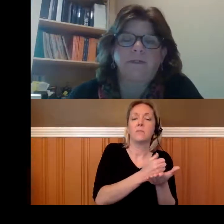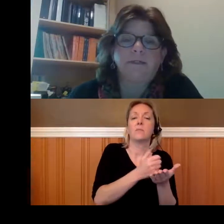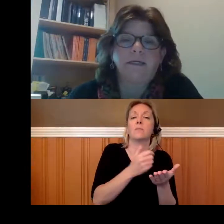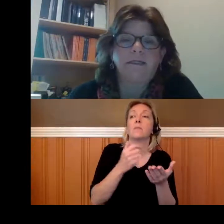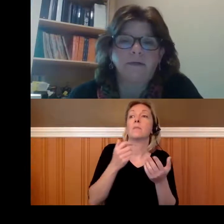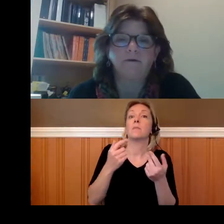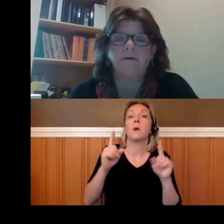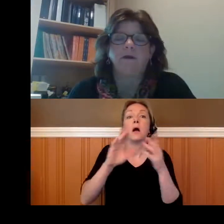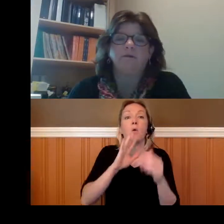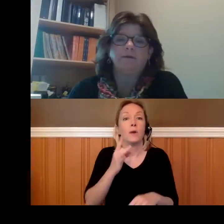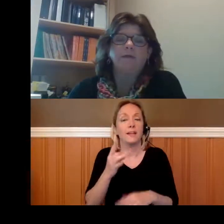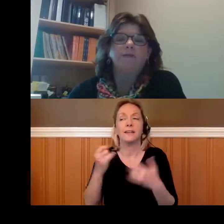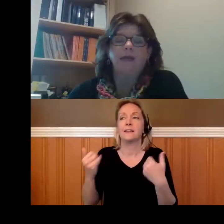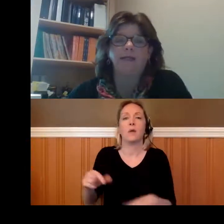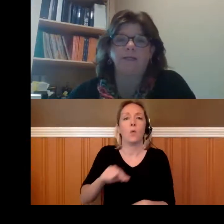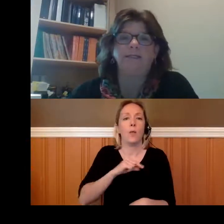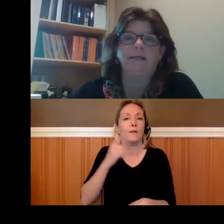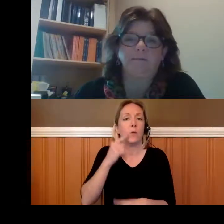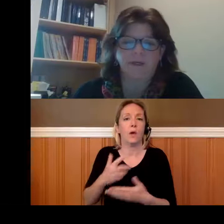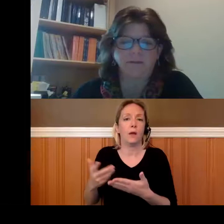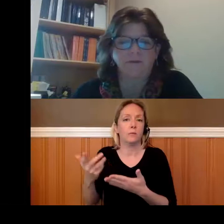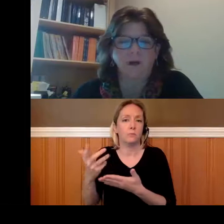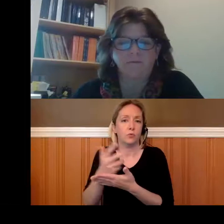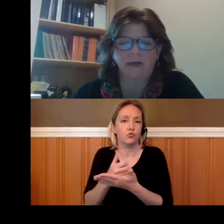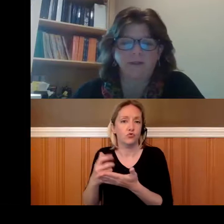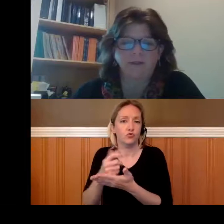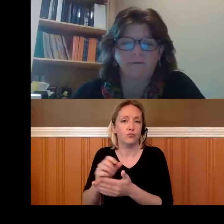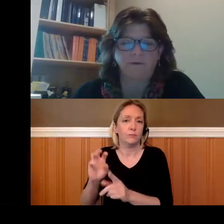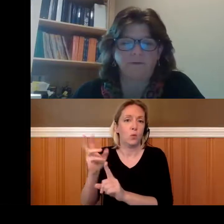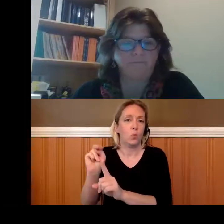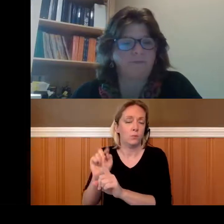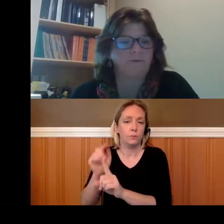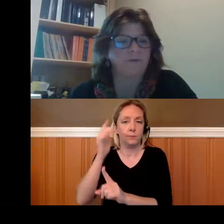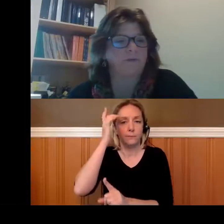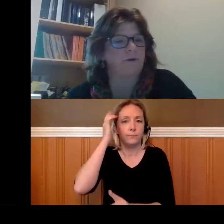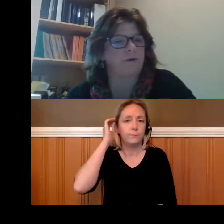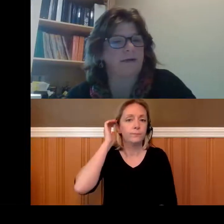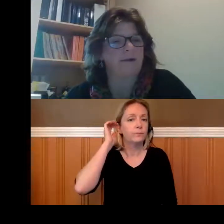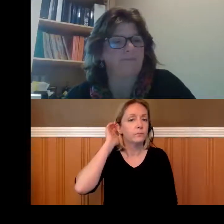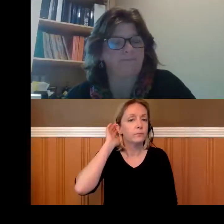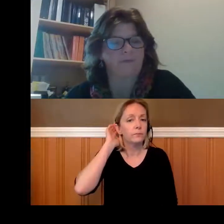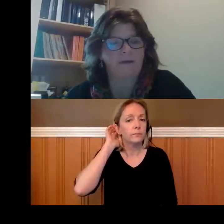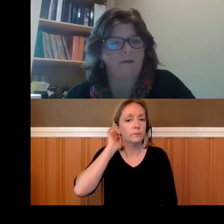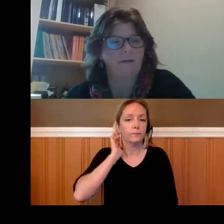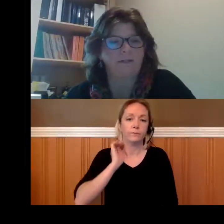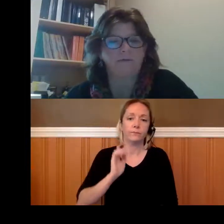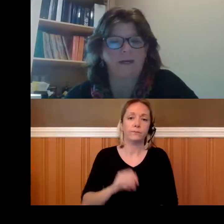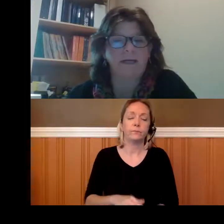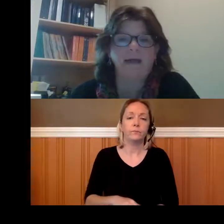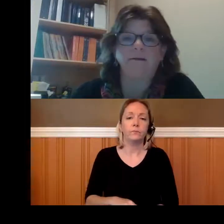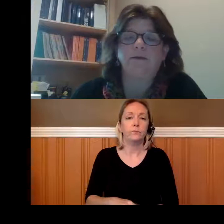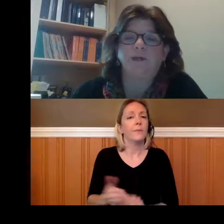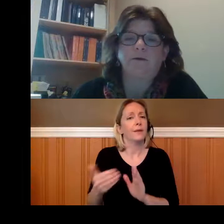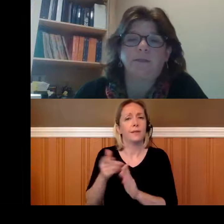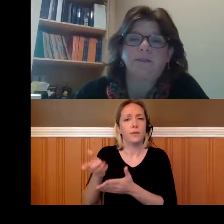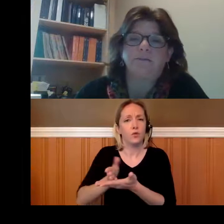until they reach age 18 because of the qualifications for Social Security income. But that's a right, again, that a child with